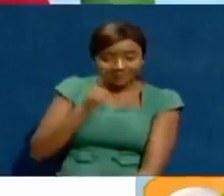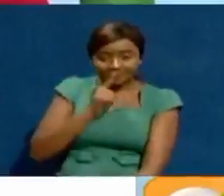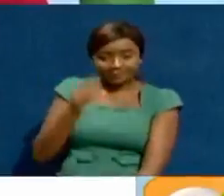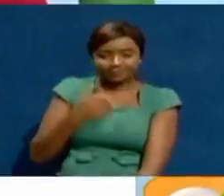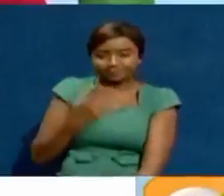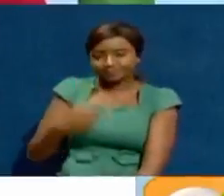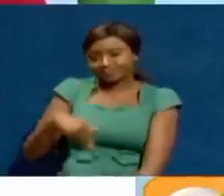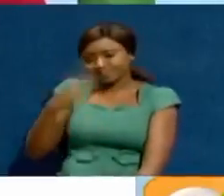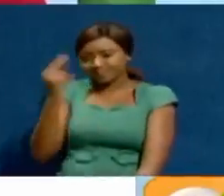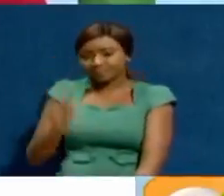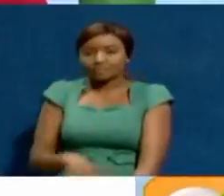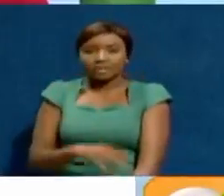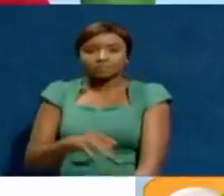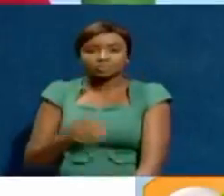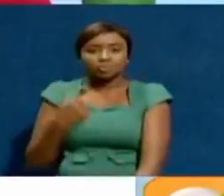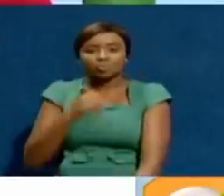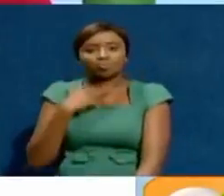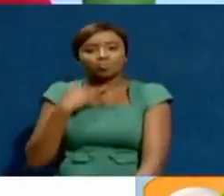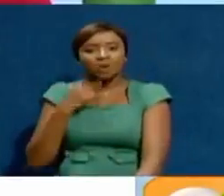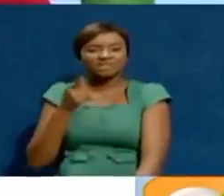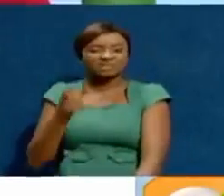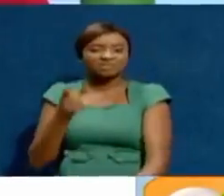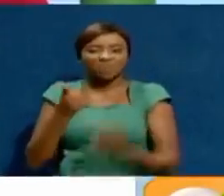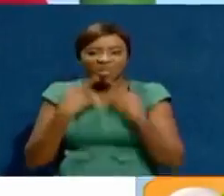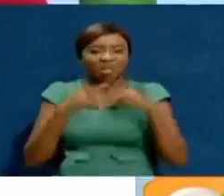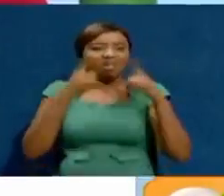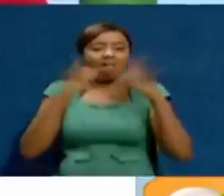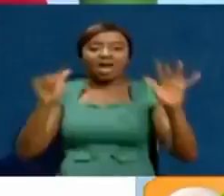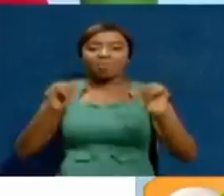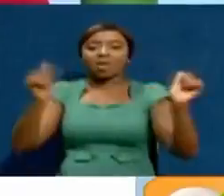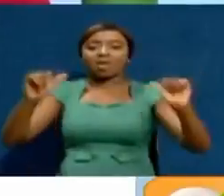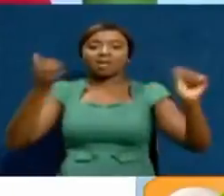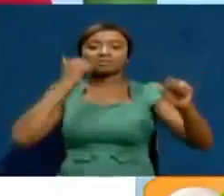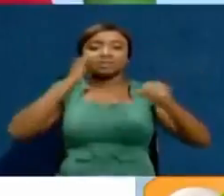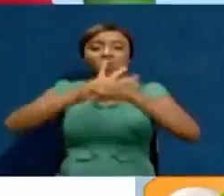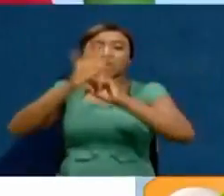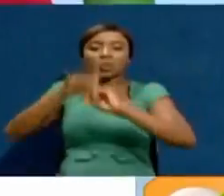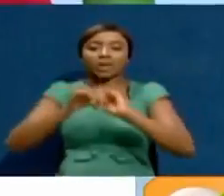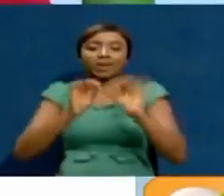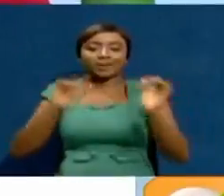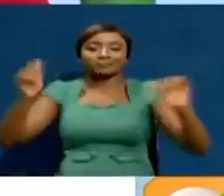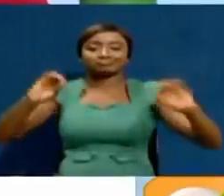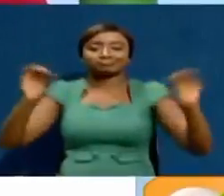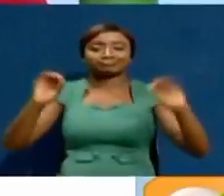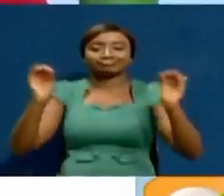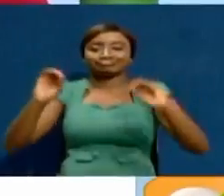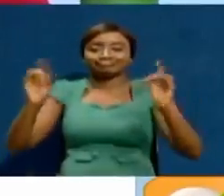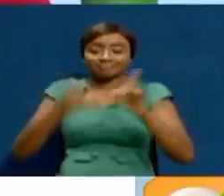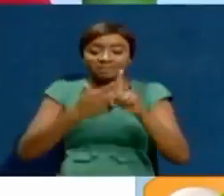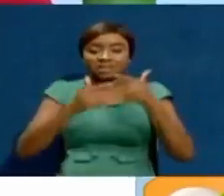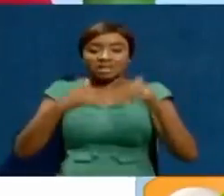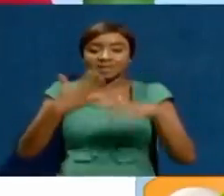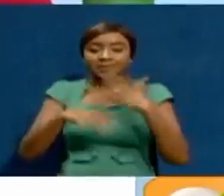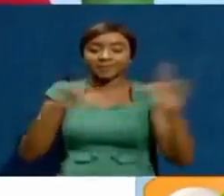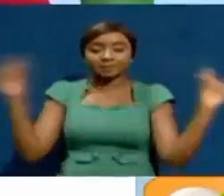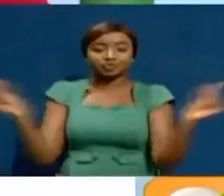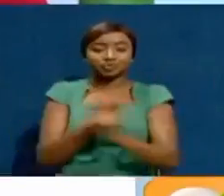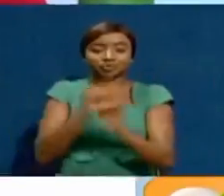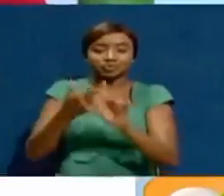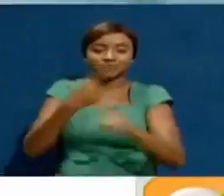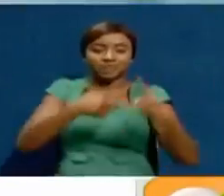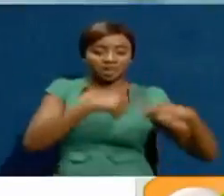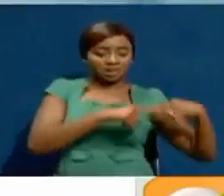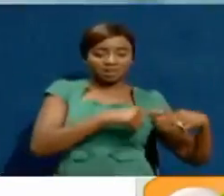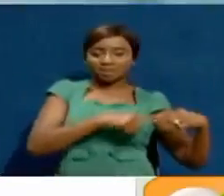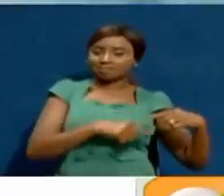heavy events, and we do not want to start declaring ourselves having flattened the curve and then immediately start going